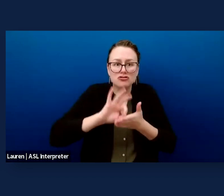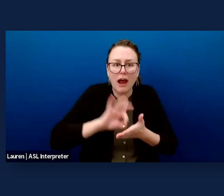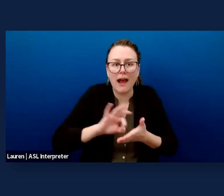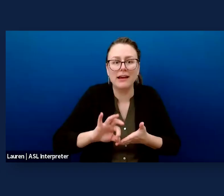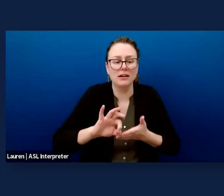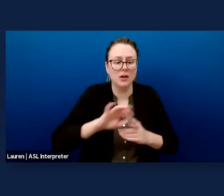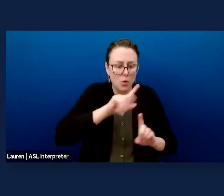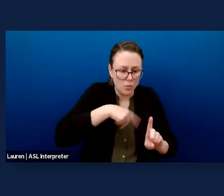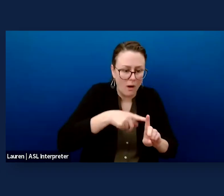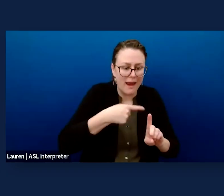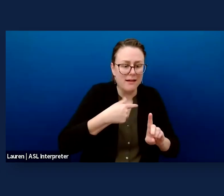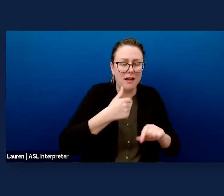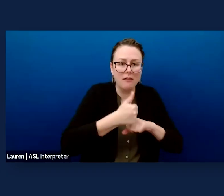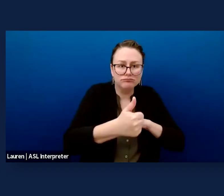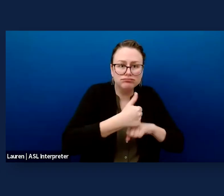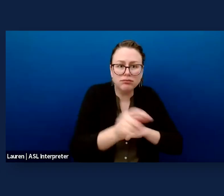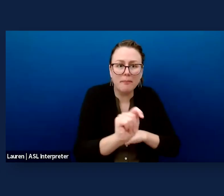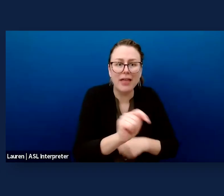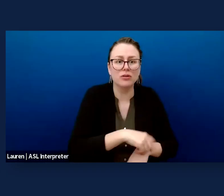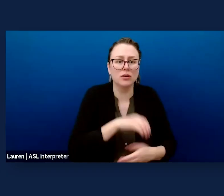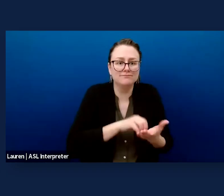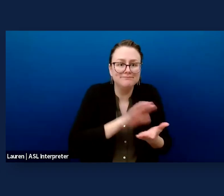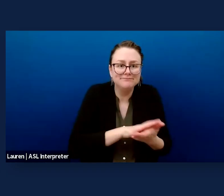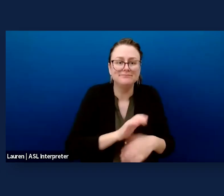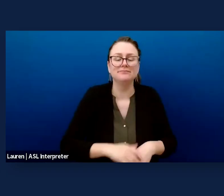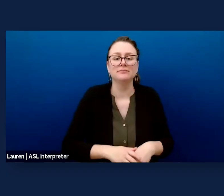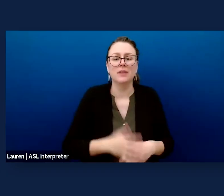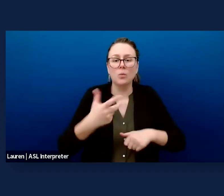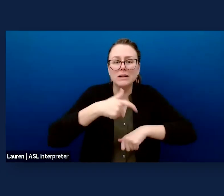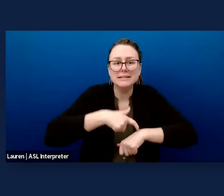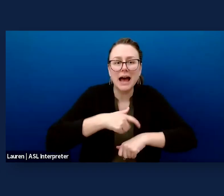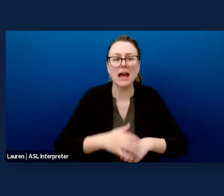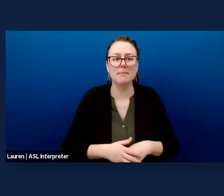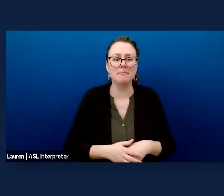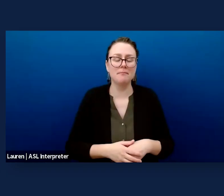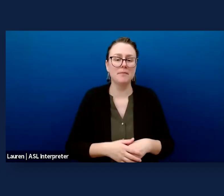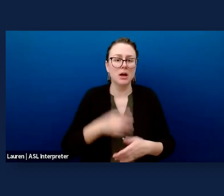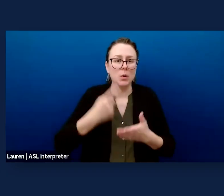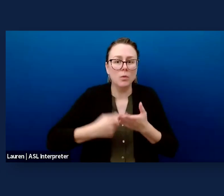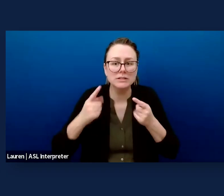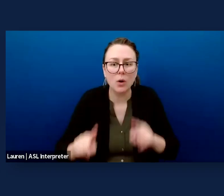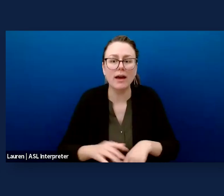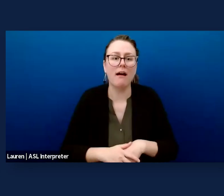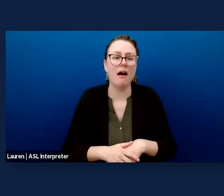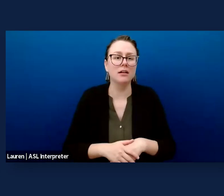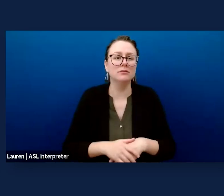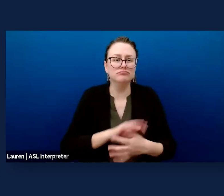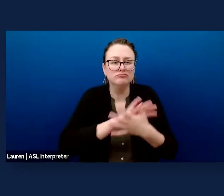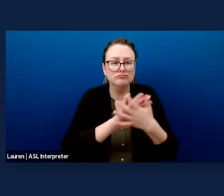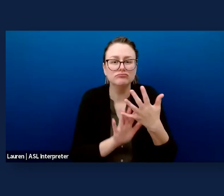of when I actually use the bathroom and what time and what things are going on leading up to